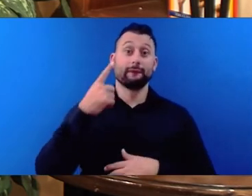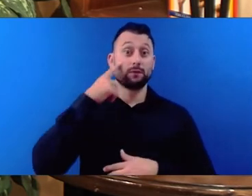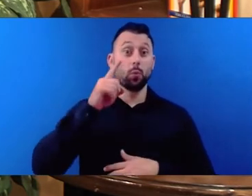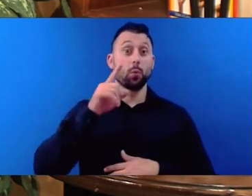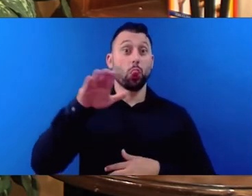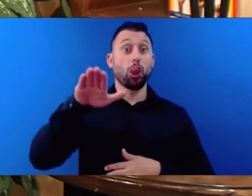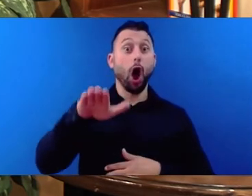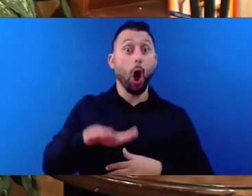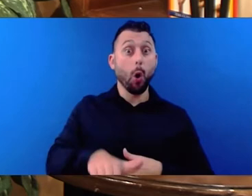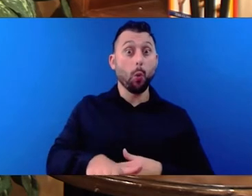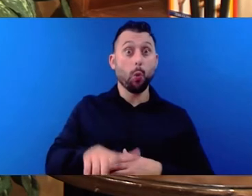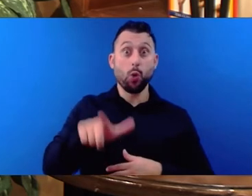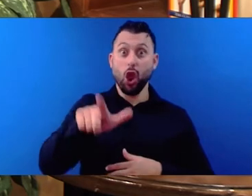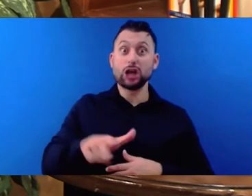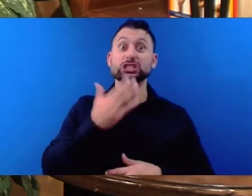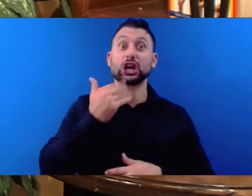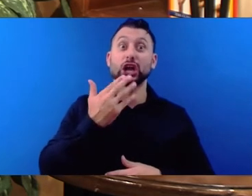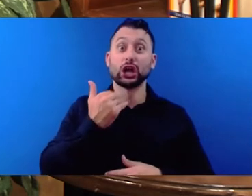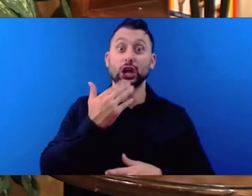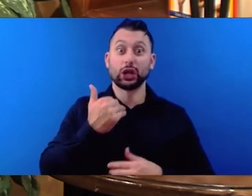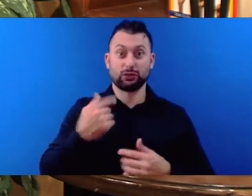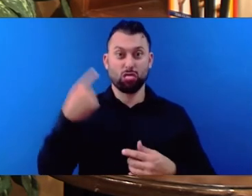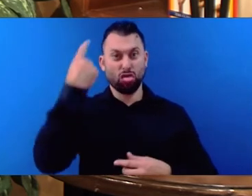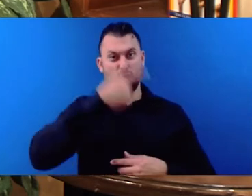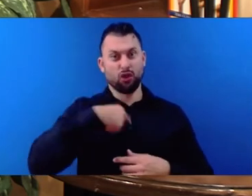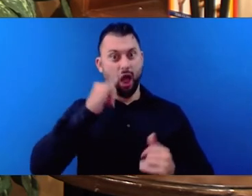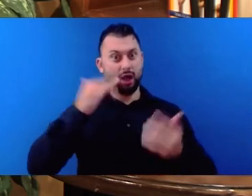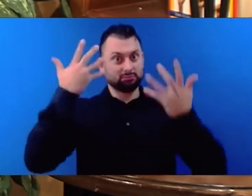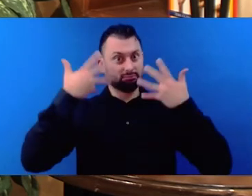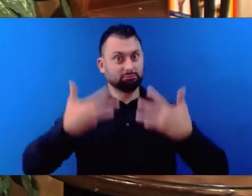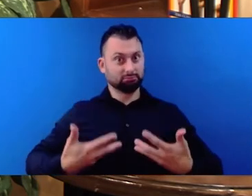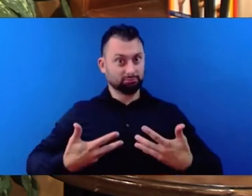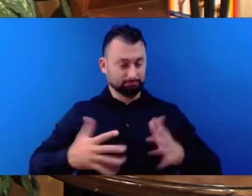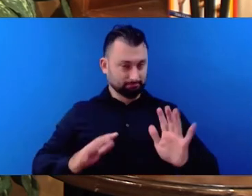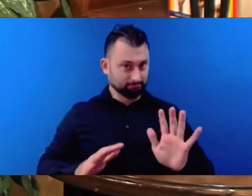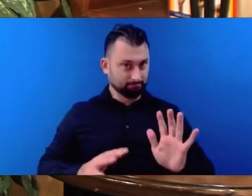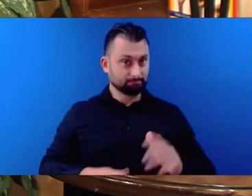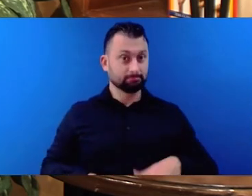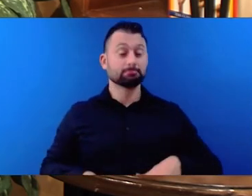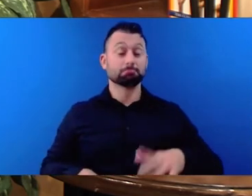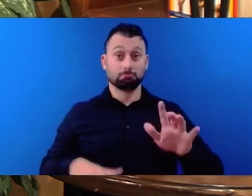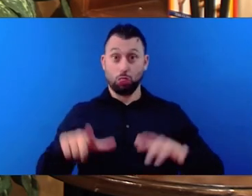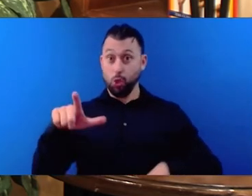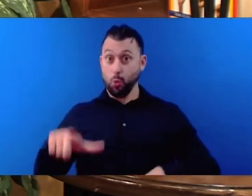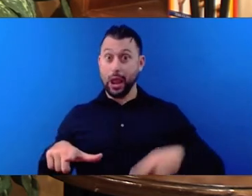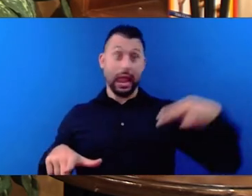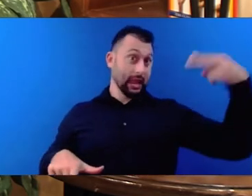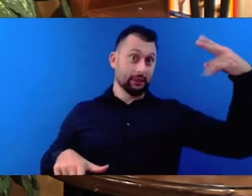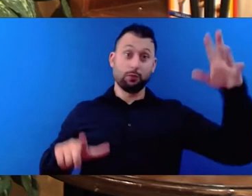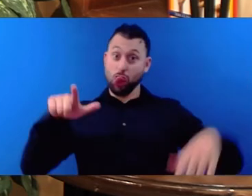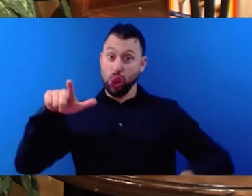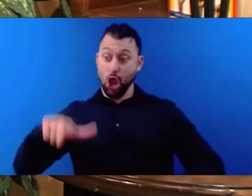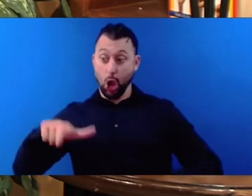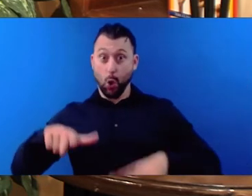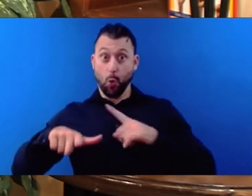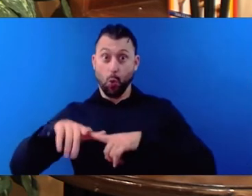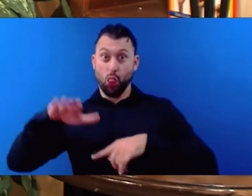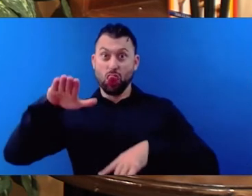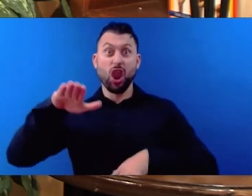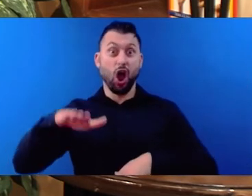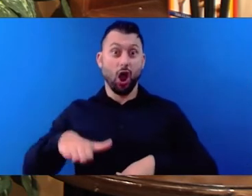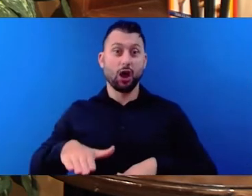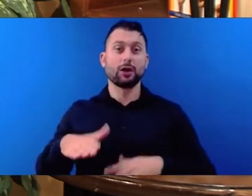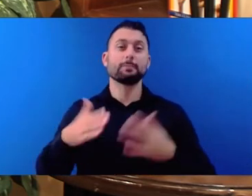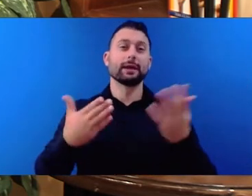high. So starting with too low. If your blood sugar's low, you've probably experienced this yourself. You can